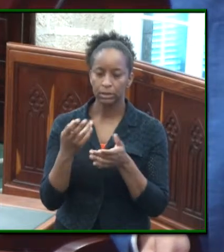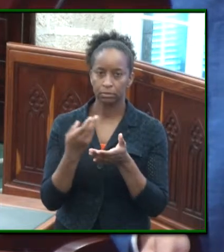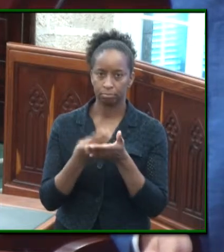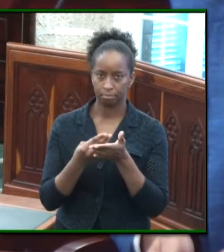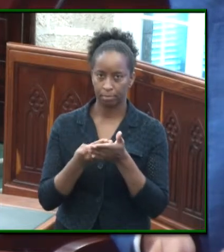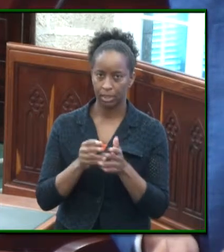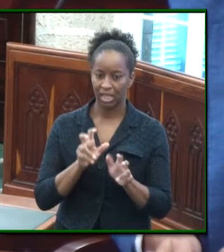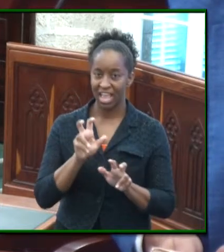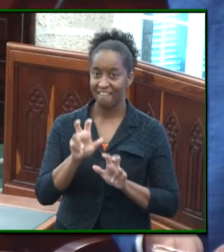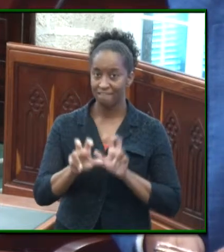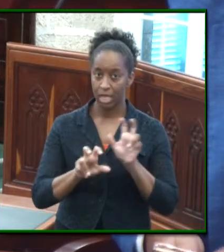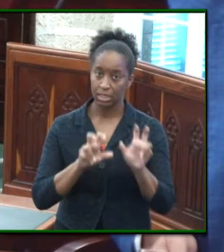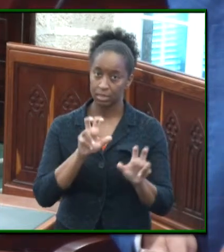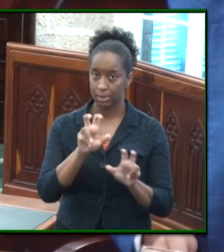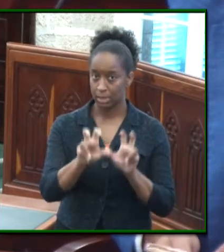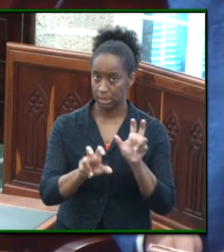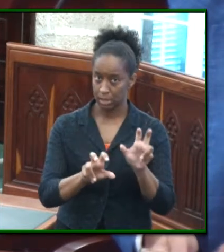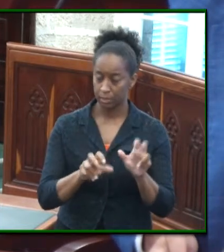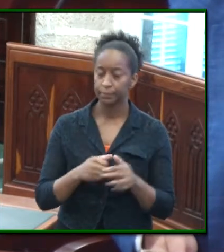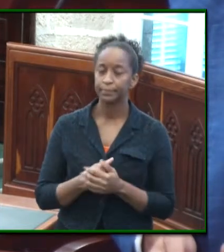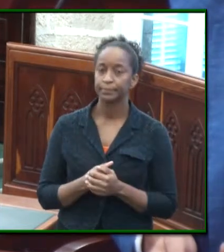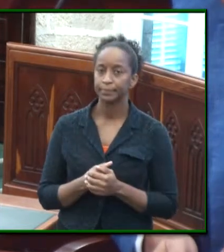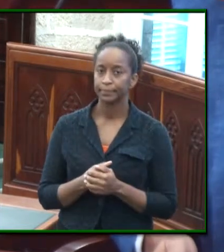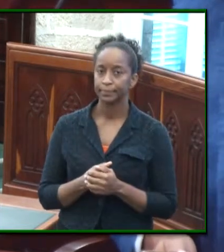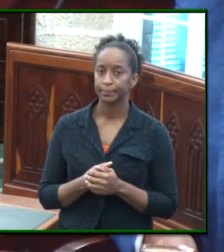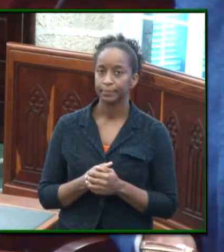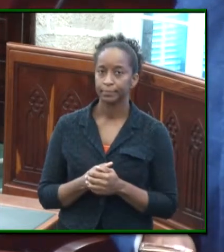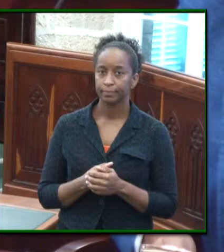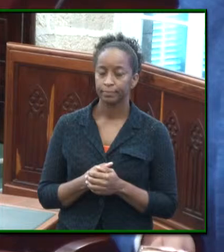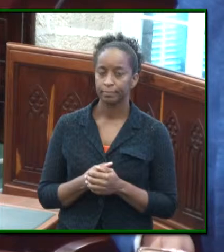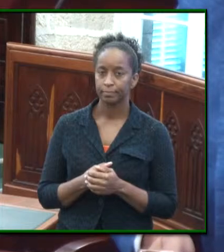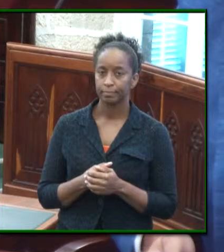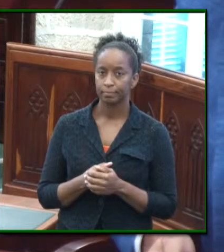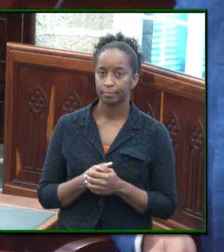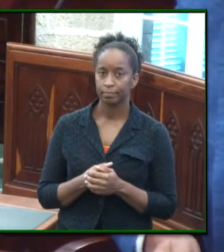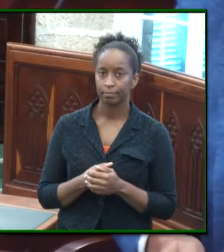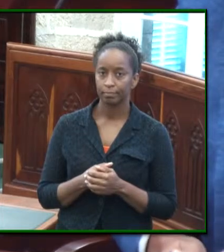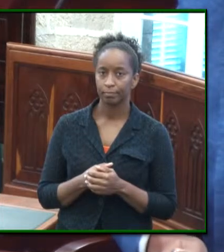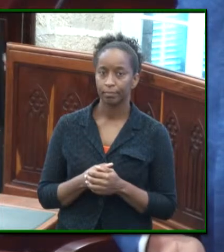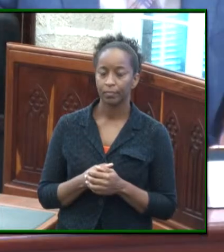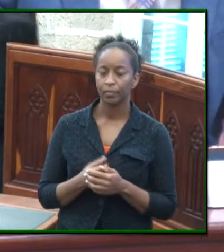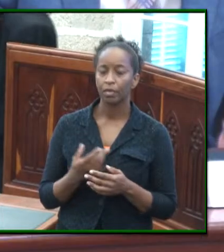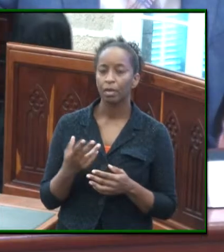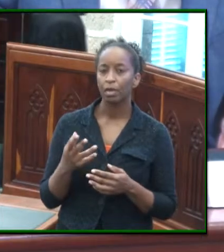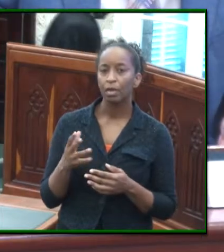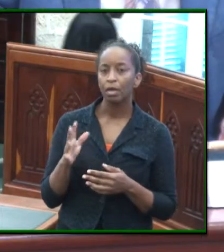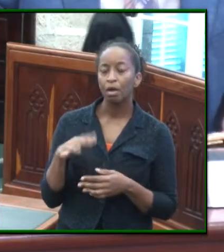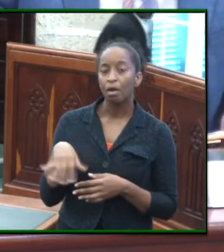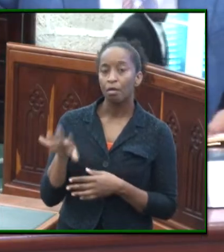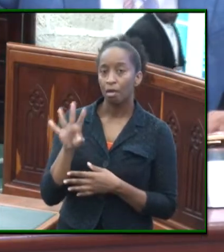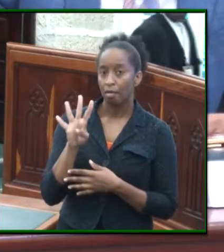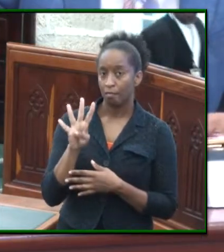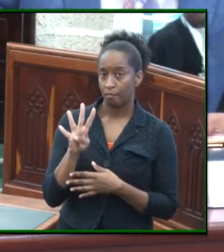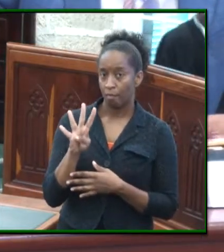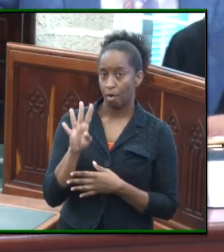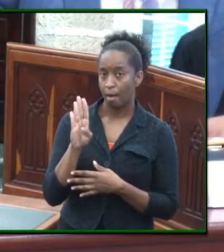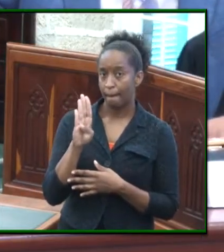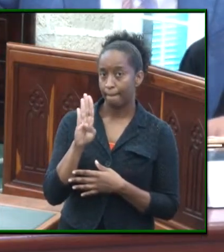of this chamber, some $4 billion, member for Christchurch West, you can help me, some $4 billion in